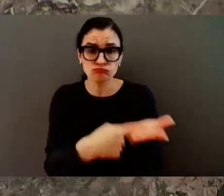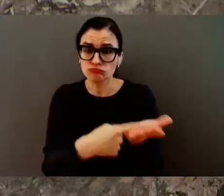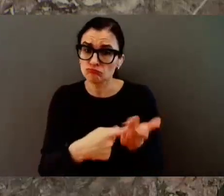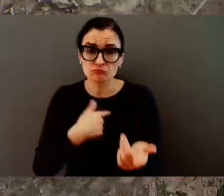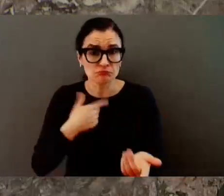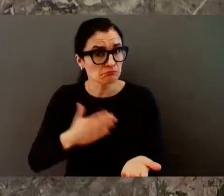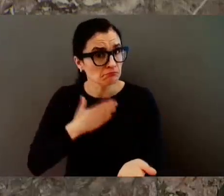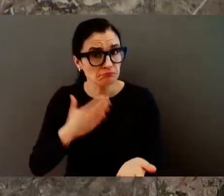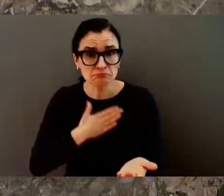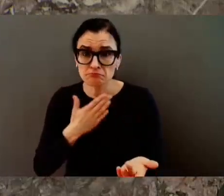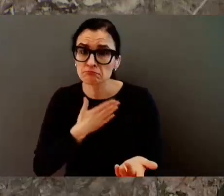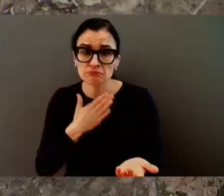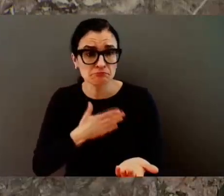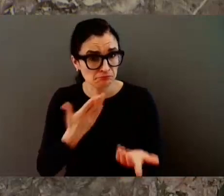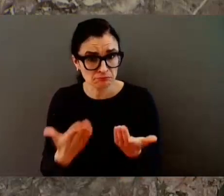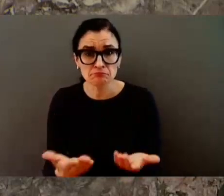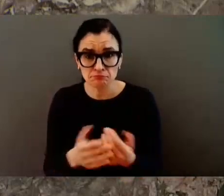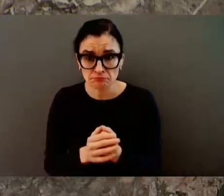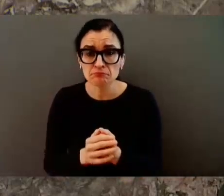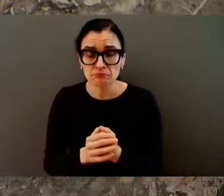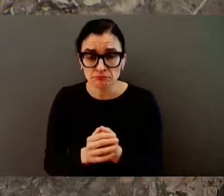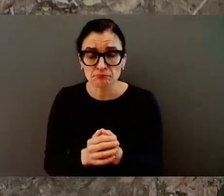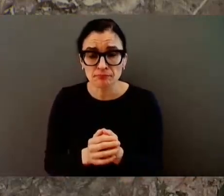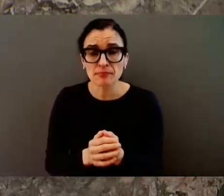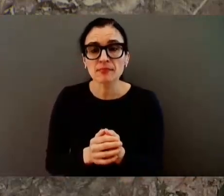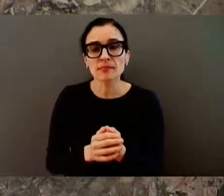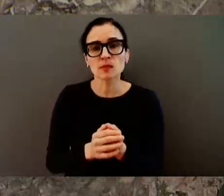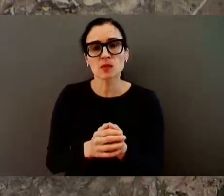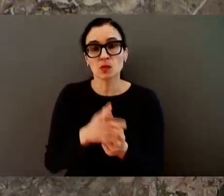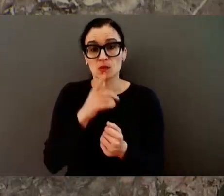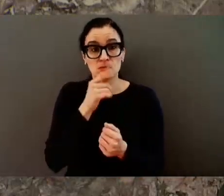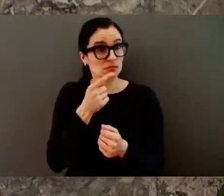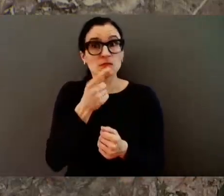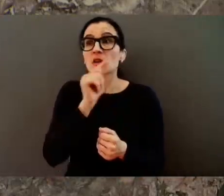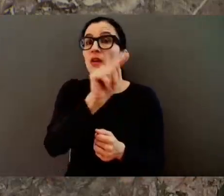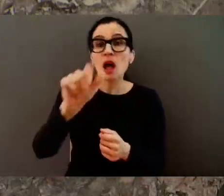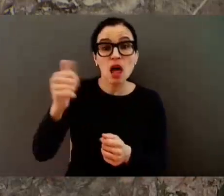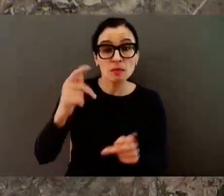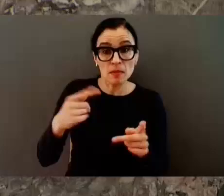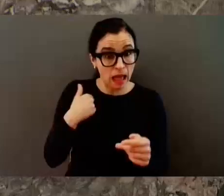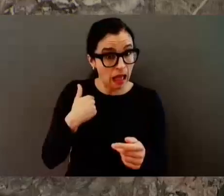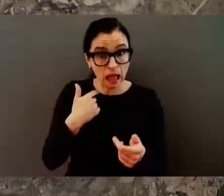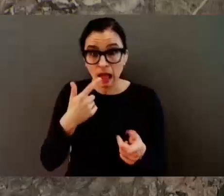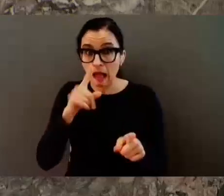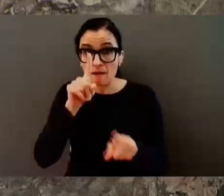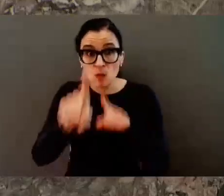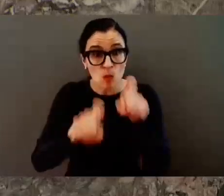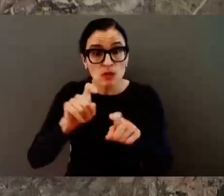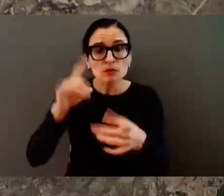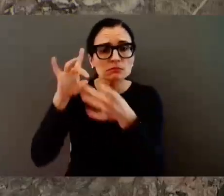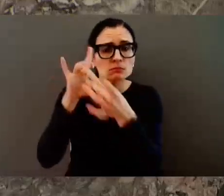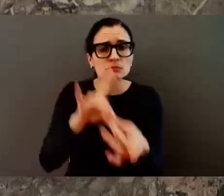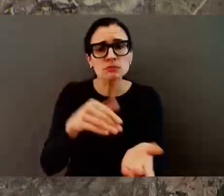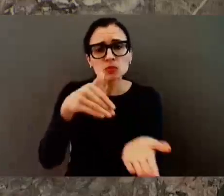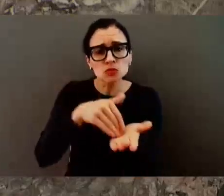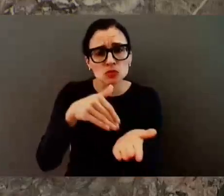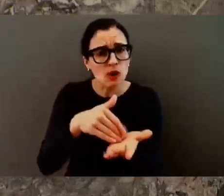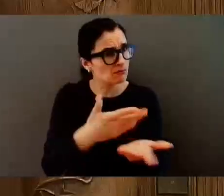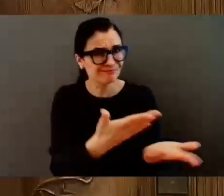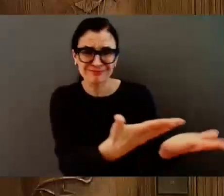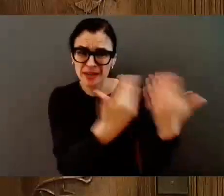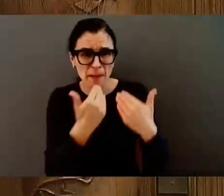member who has issues or has questions about physicians in their riding to come to me in my office as well. Thank you, Mr. Speaker.